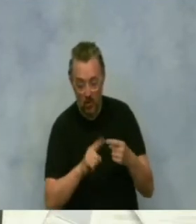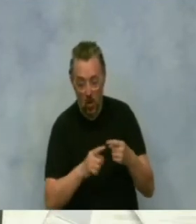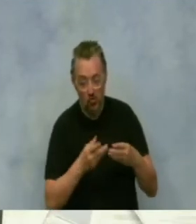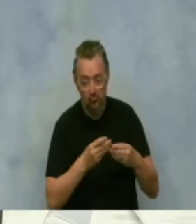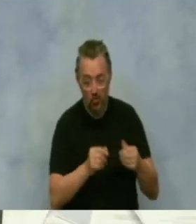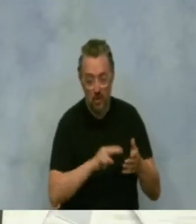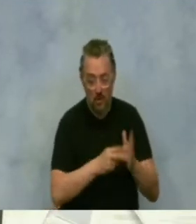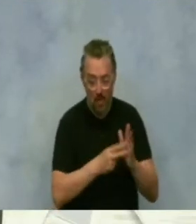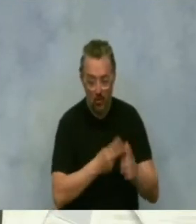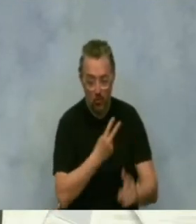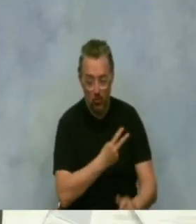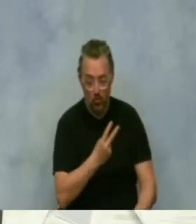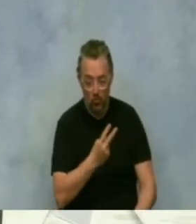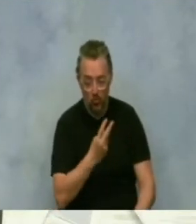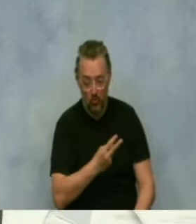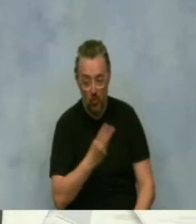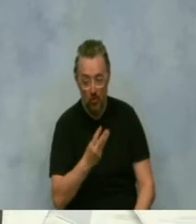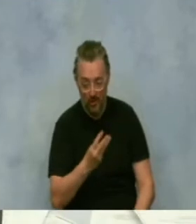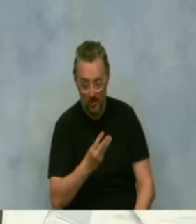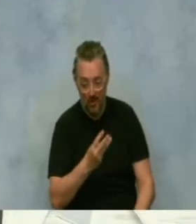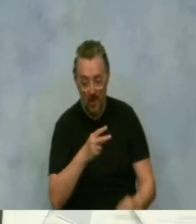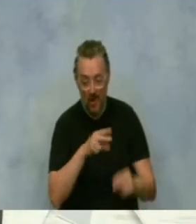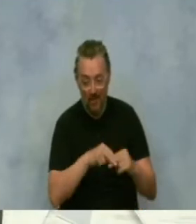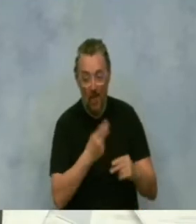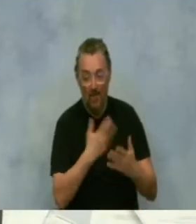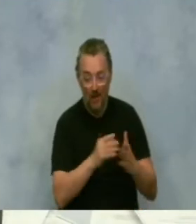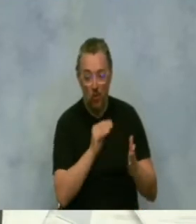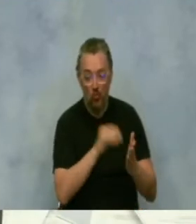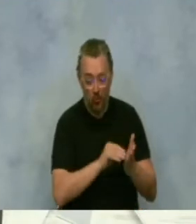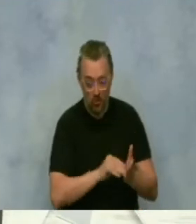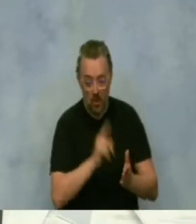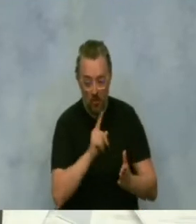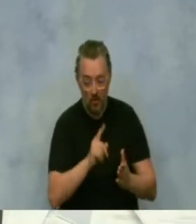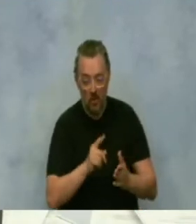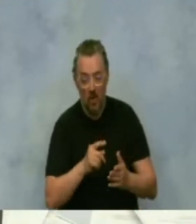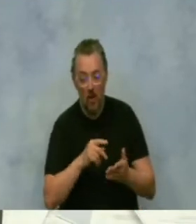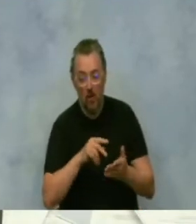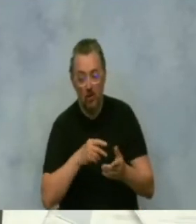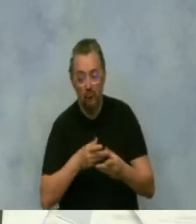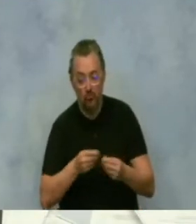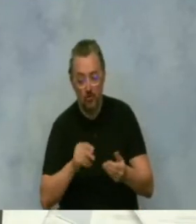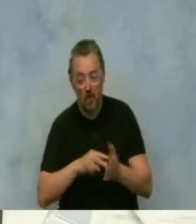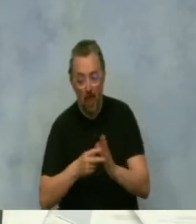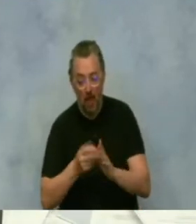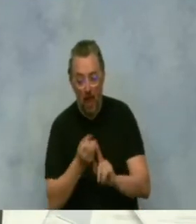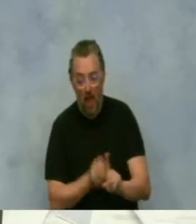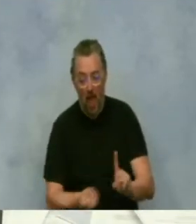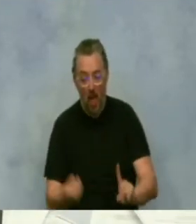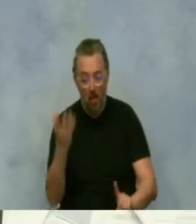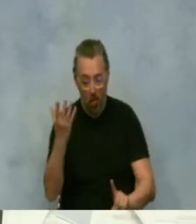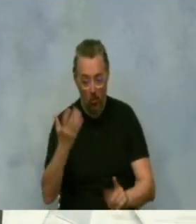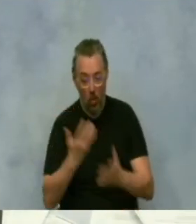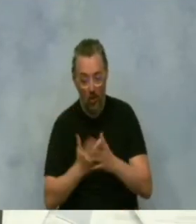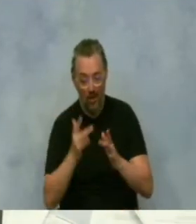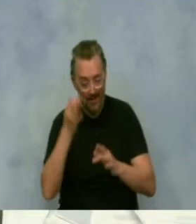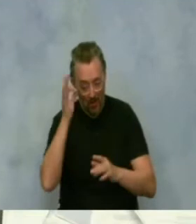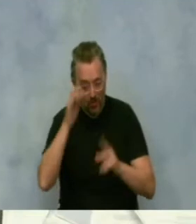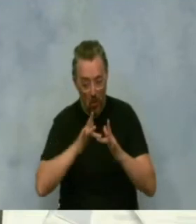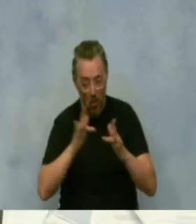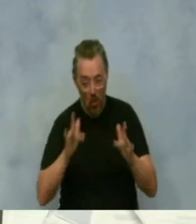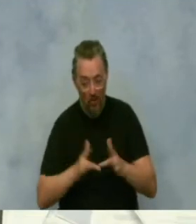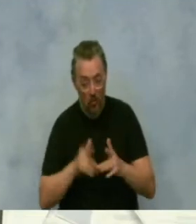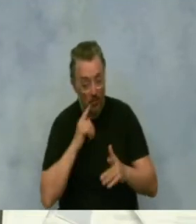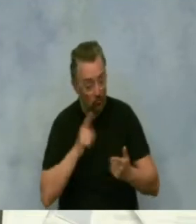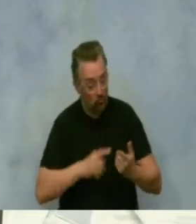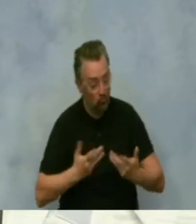plan 22-23 attached Appendix 1 be noted, that the resource plan 22-23 be uploaded onto the Council's website following